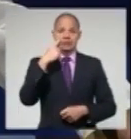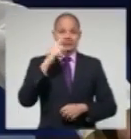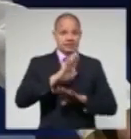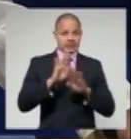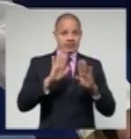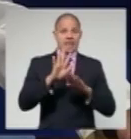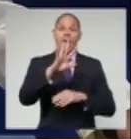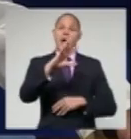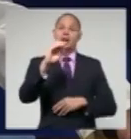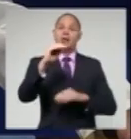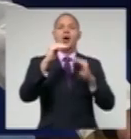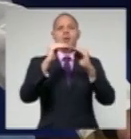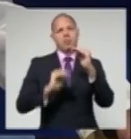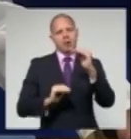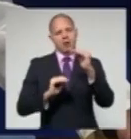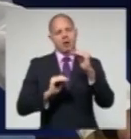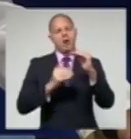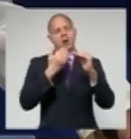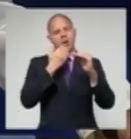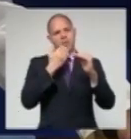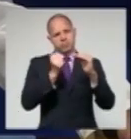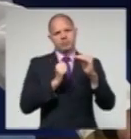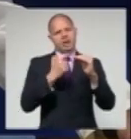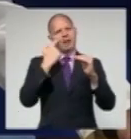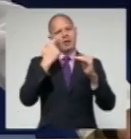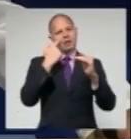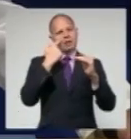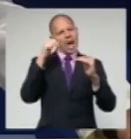1,575 at the Tropical Medicine Institute Pedro Coury,